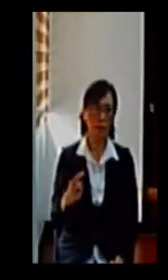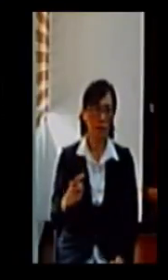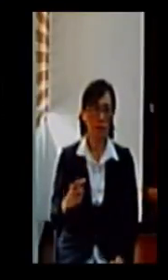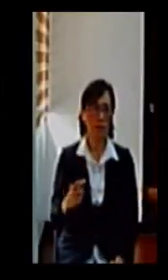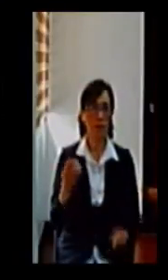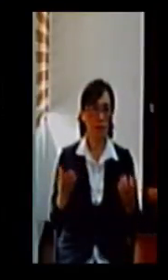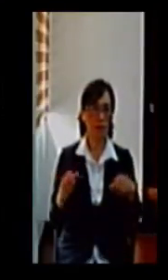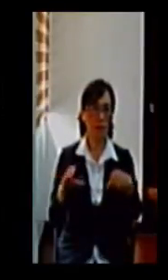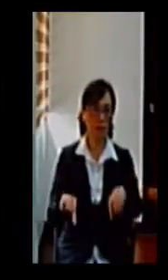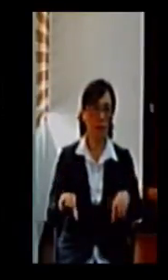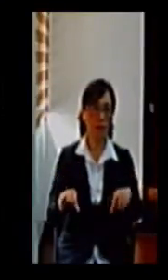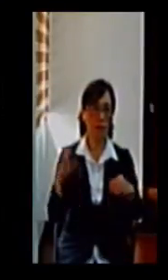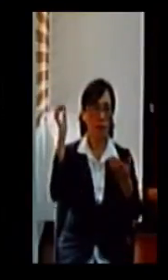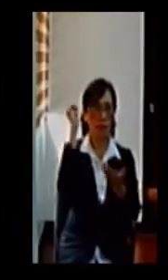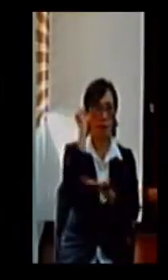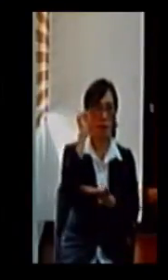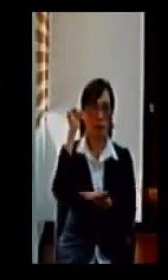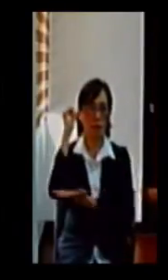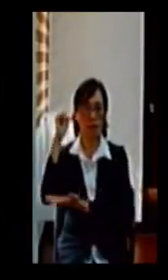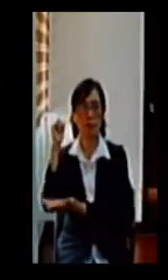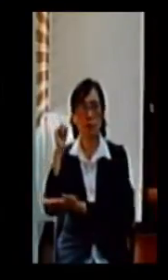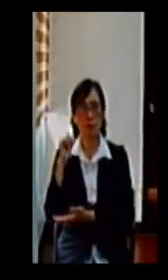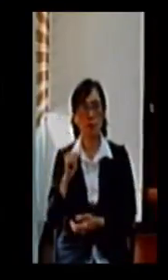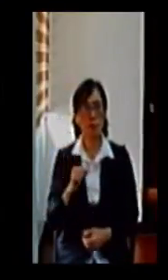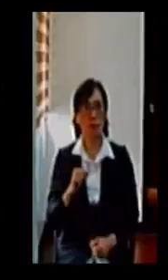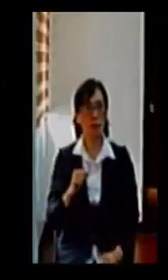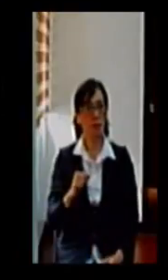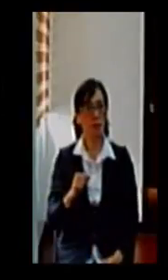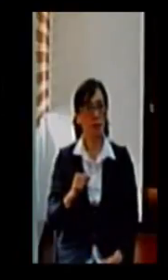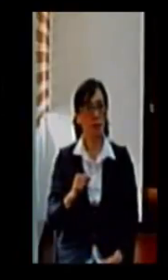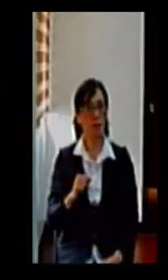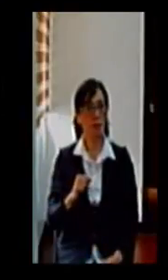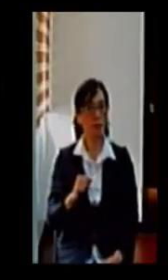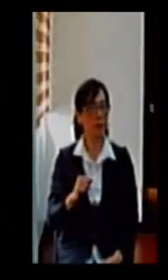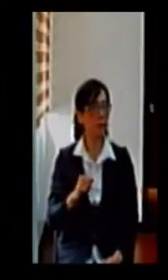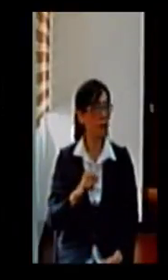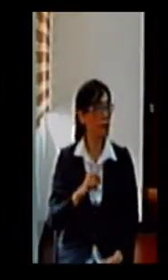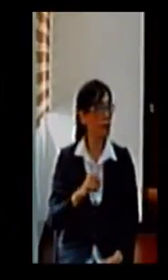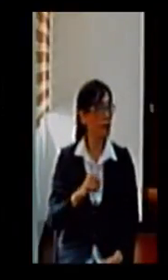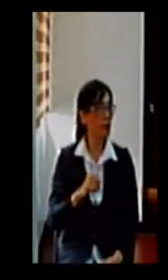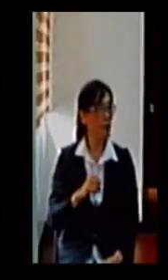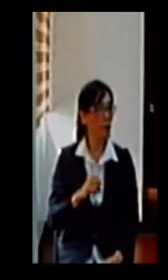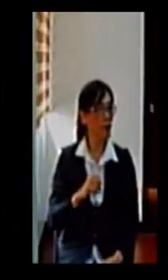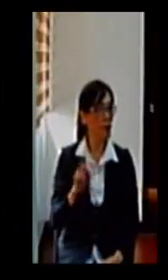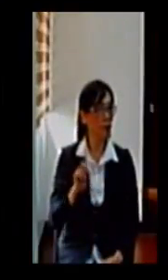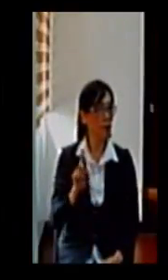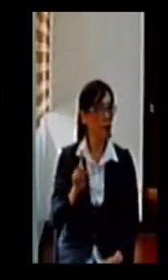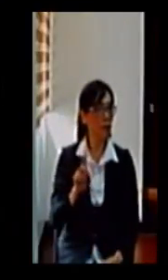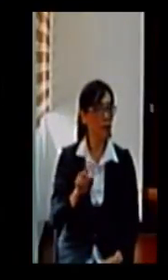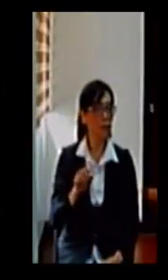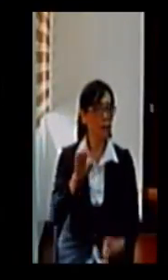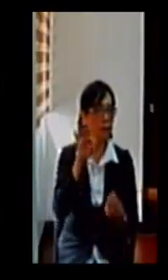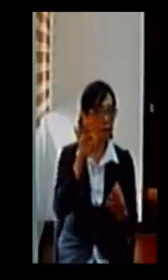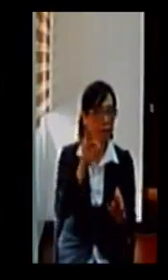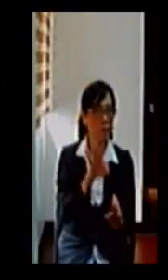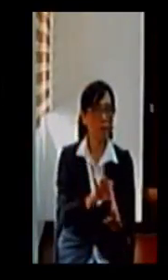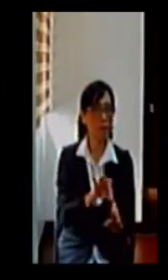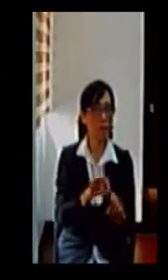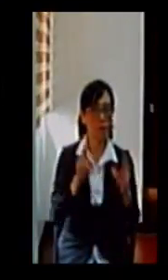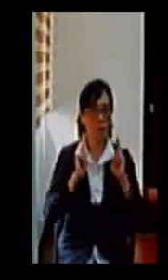causes of deforestation are anthropogenic. Yes. What specific